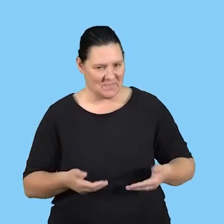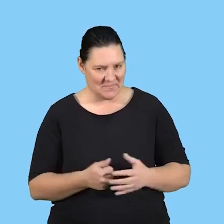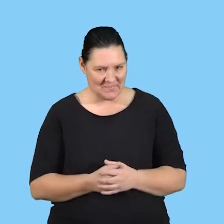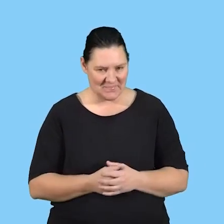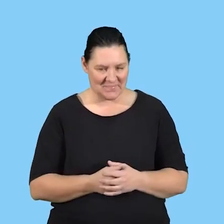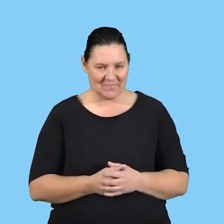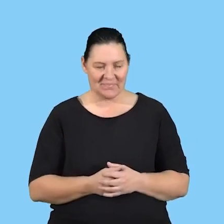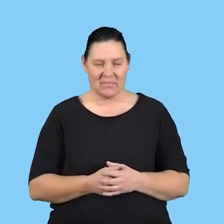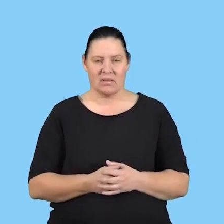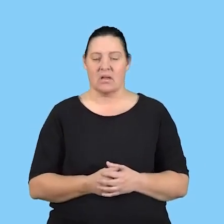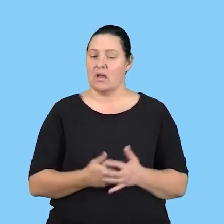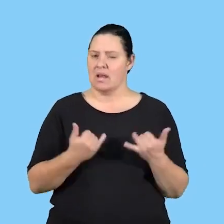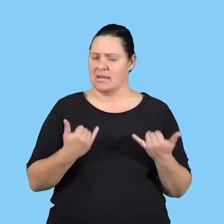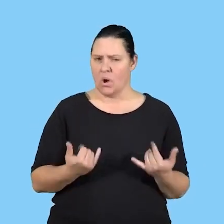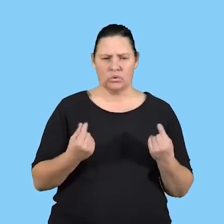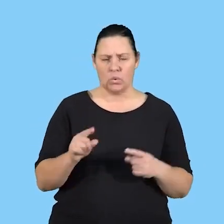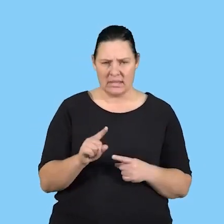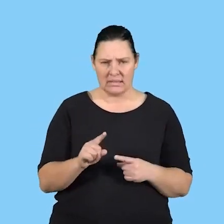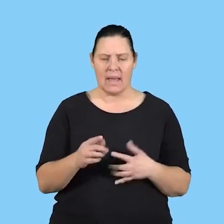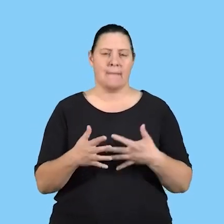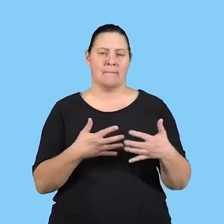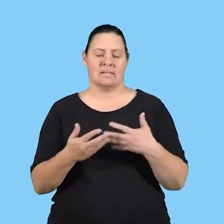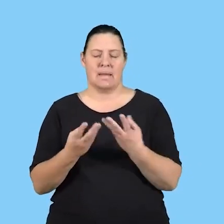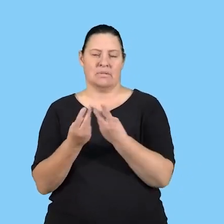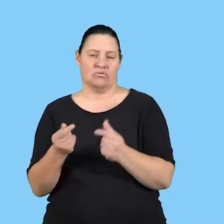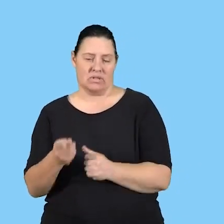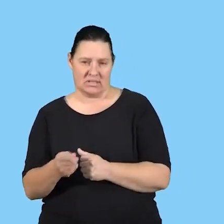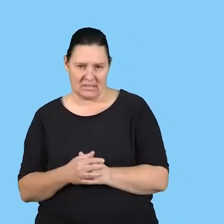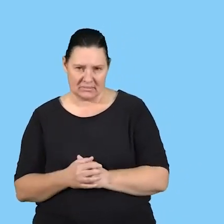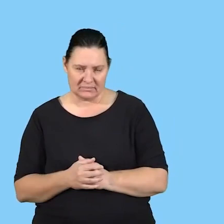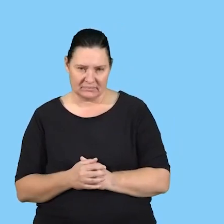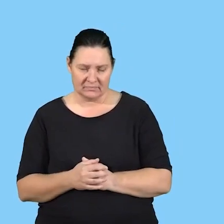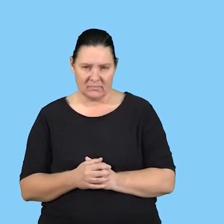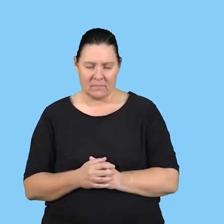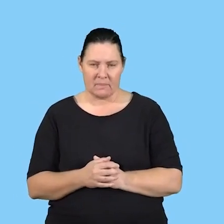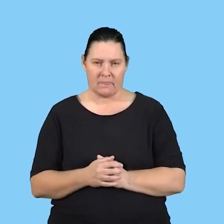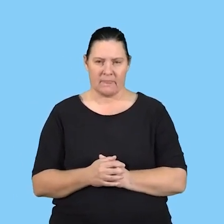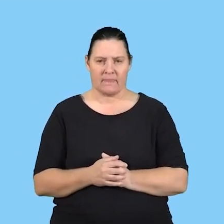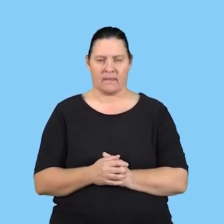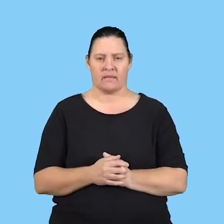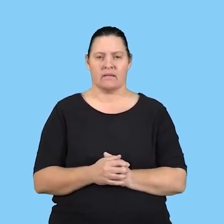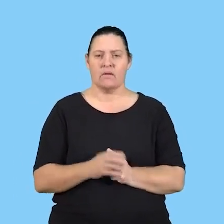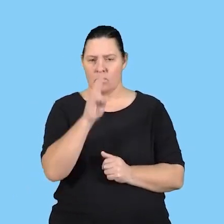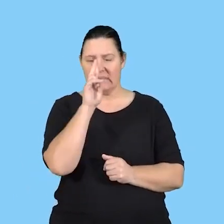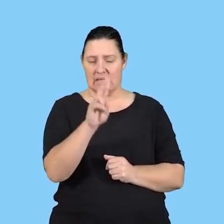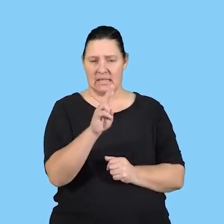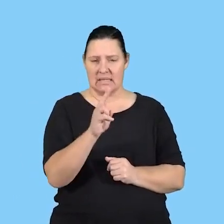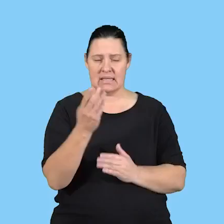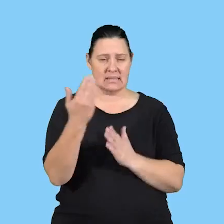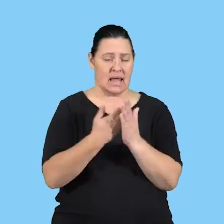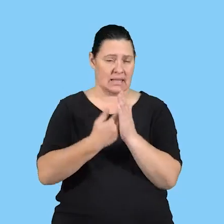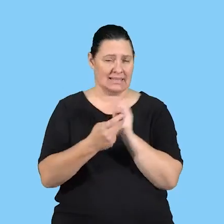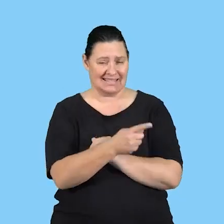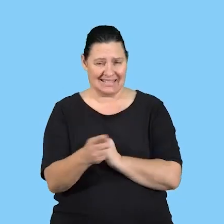Welcome, colleagues. Now we're doing math and materials. And as you can see in the slides